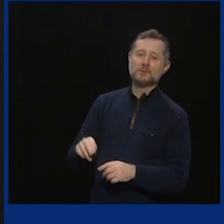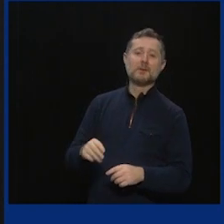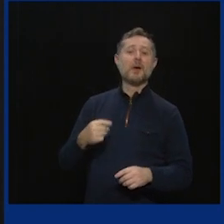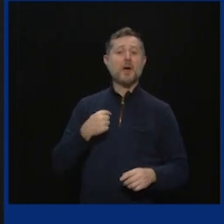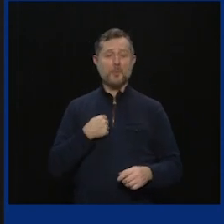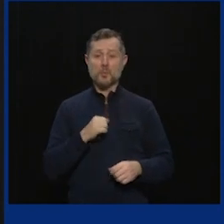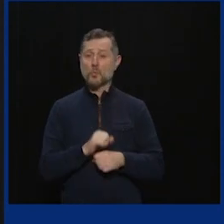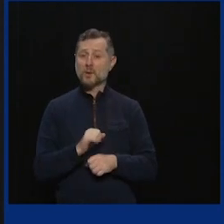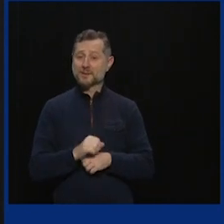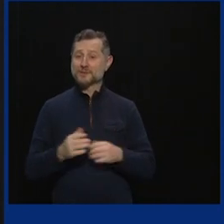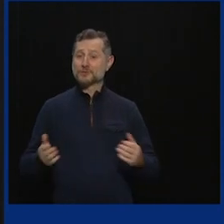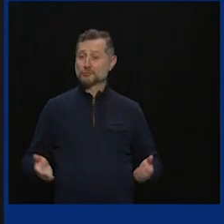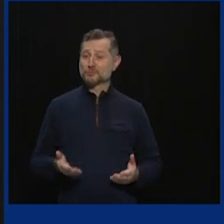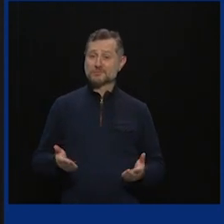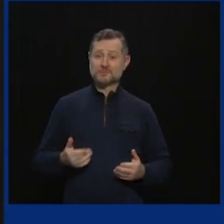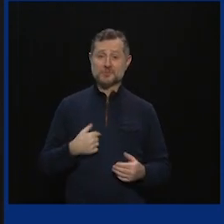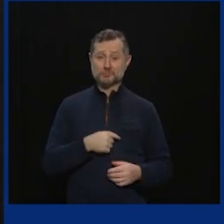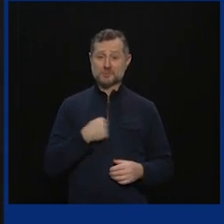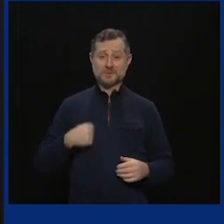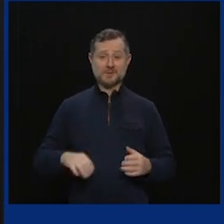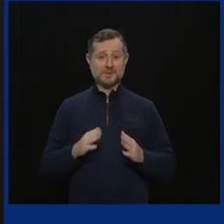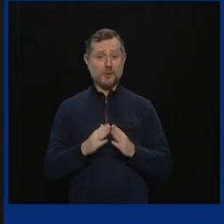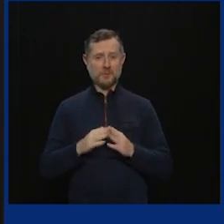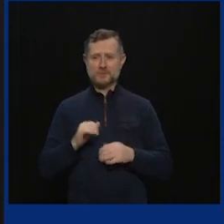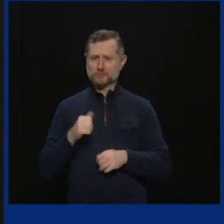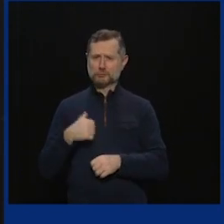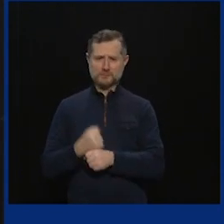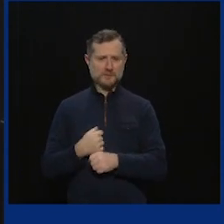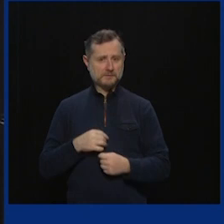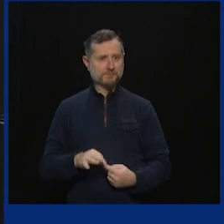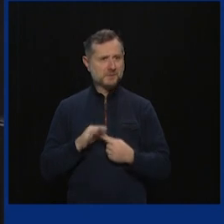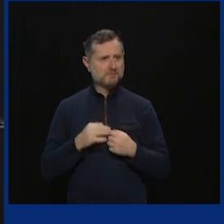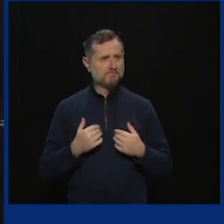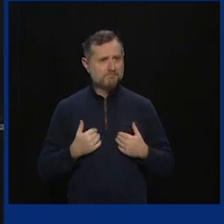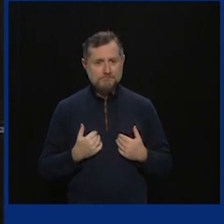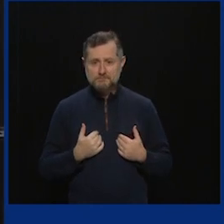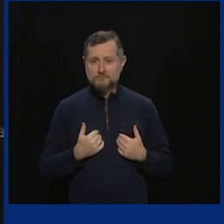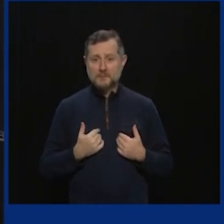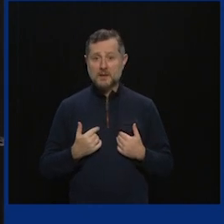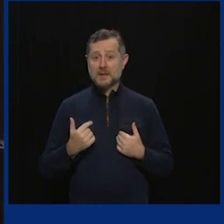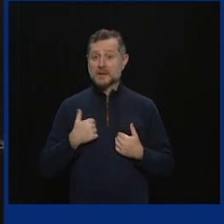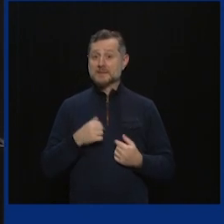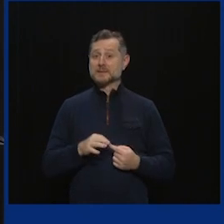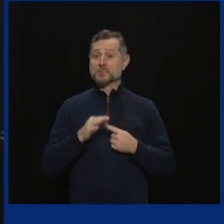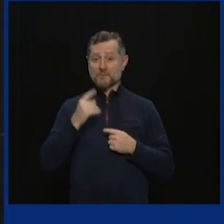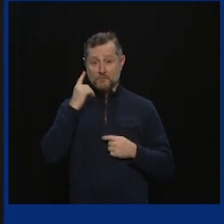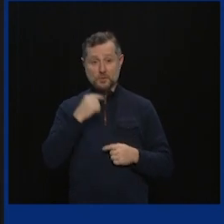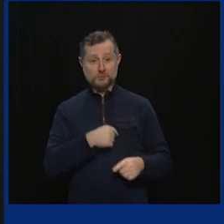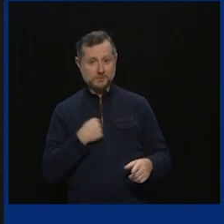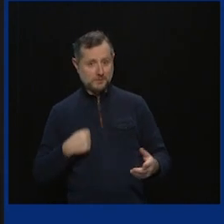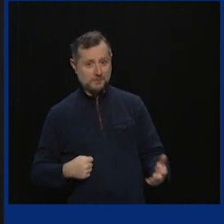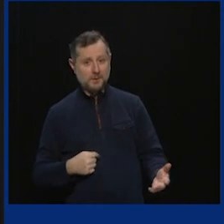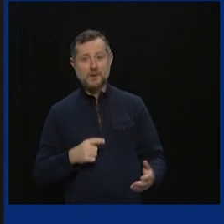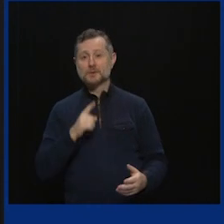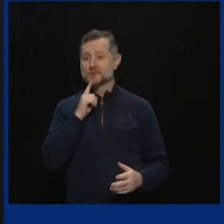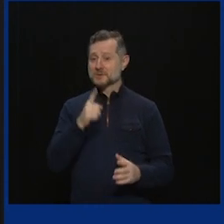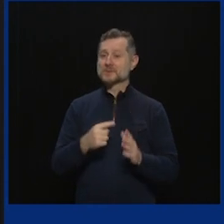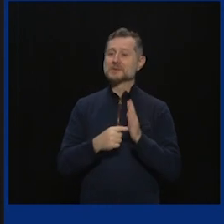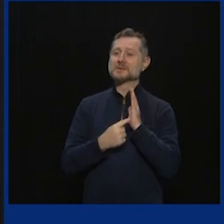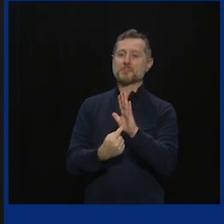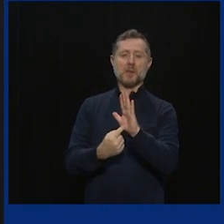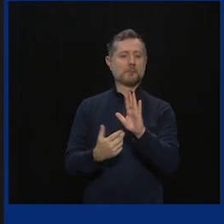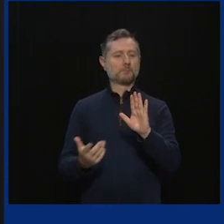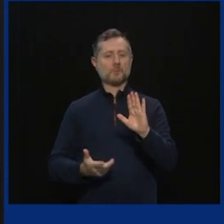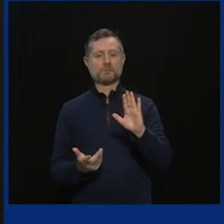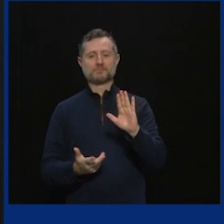me. But Chinatown, besides being a special place for Chinese, it's a symbol for the entire Asian American community